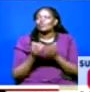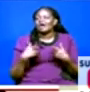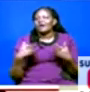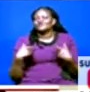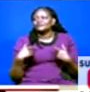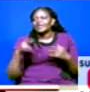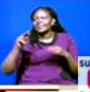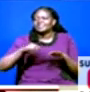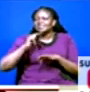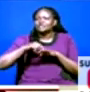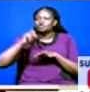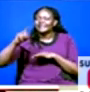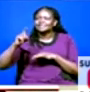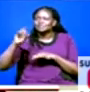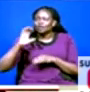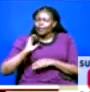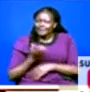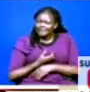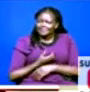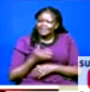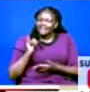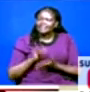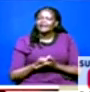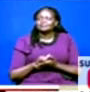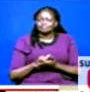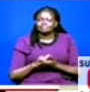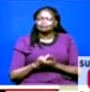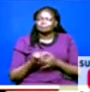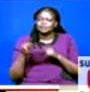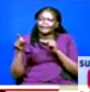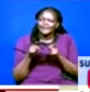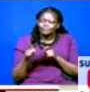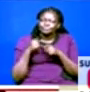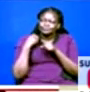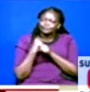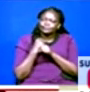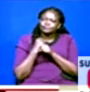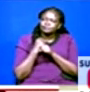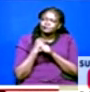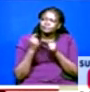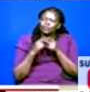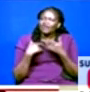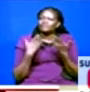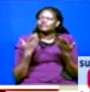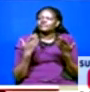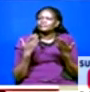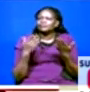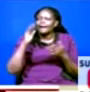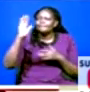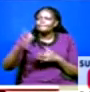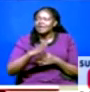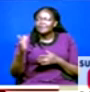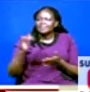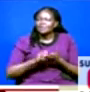the National Executive Committee. Okay. That is now the management of the association. Okay. Then we have our parliament, which we call